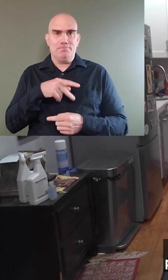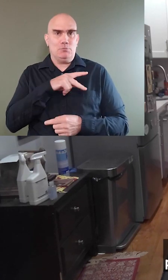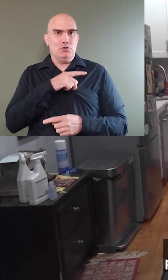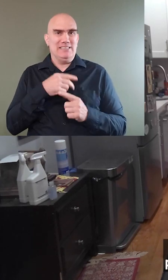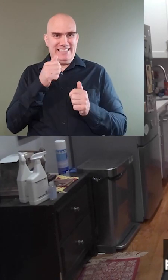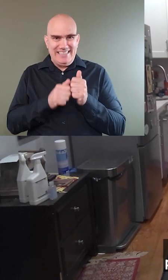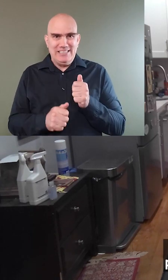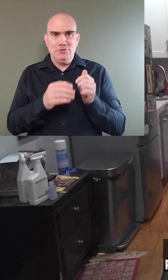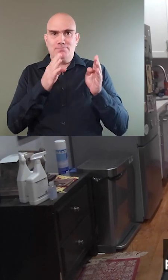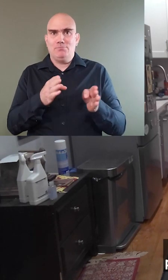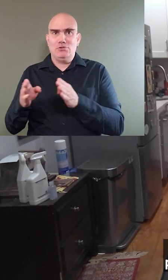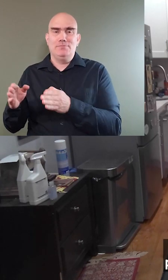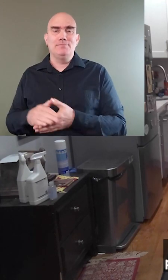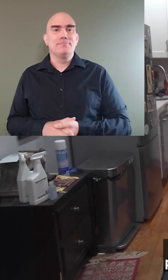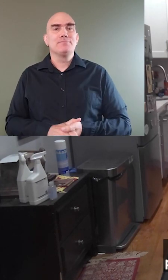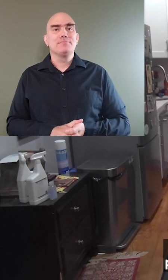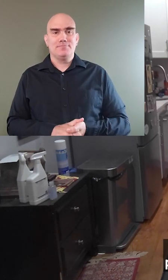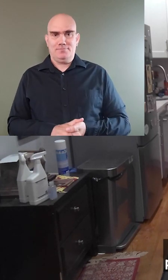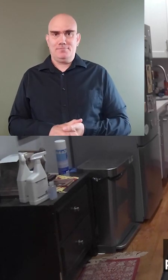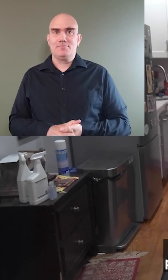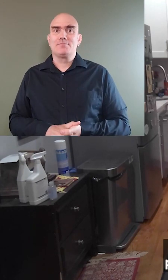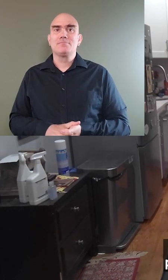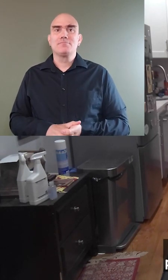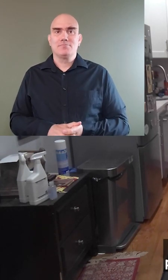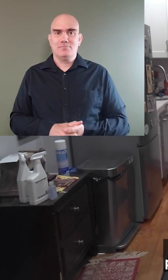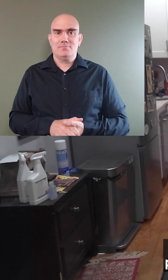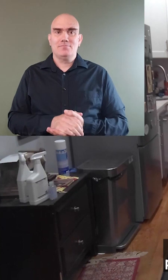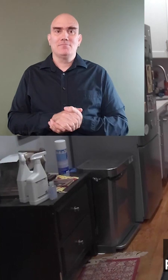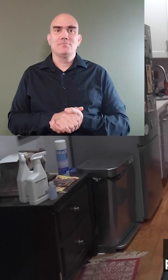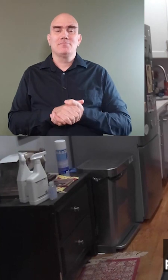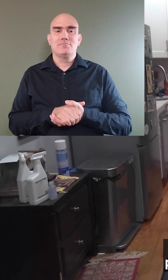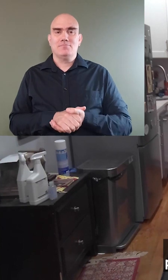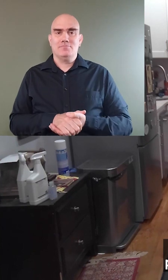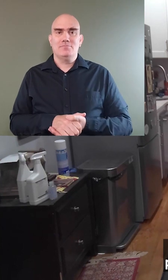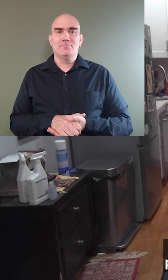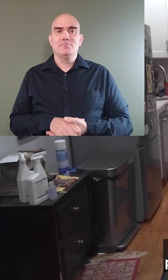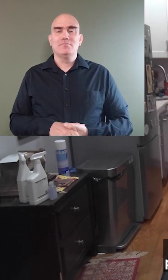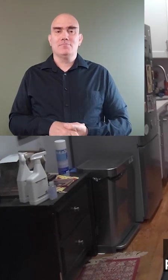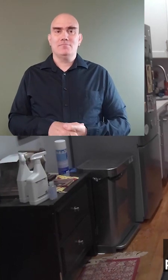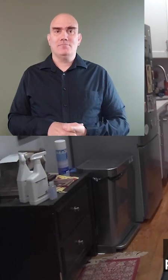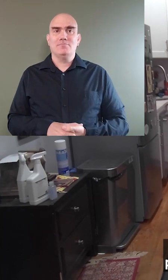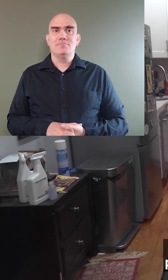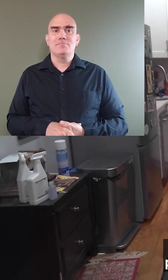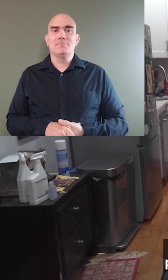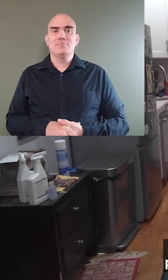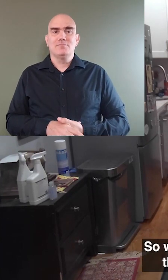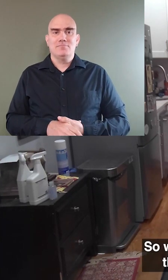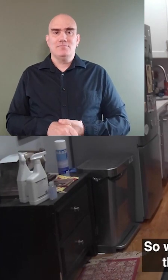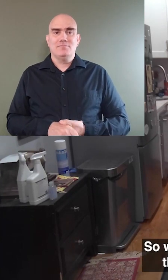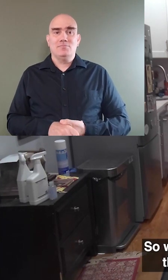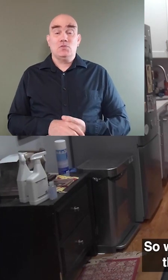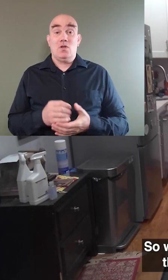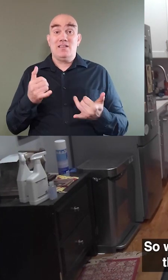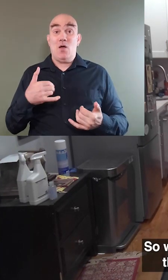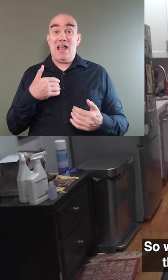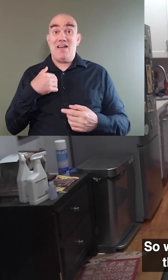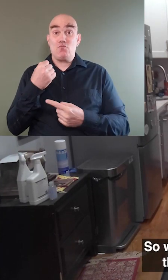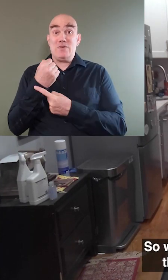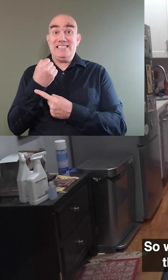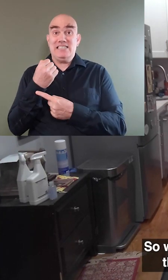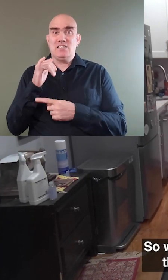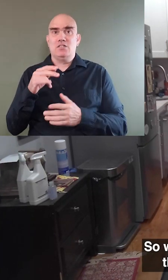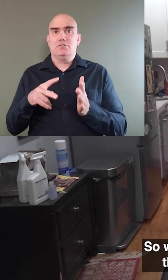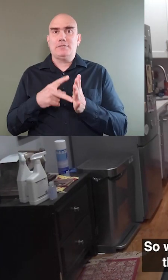is so unique and personal to each person. So we know we've got the